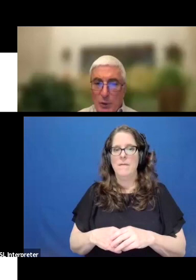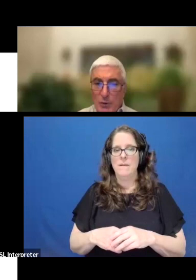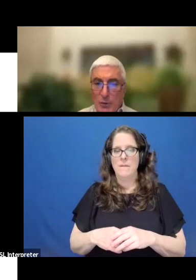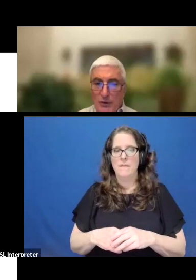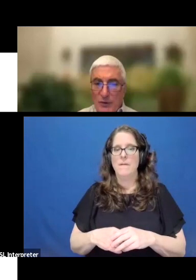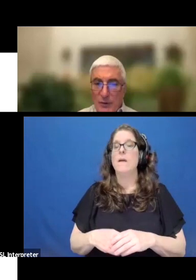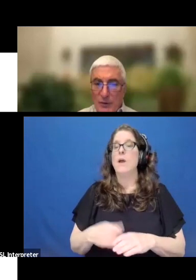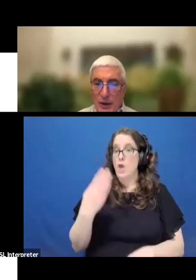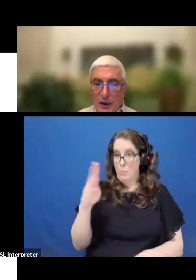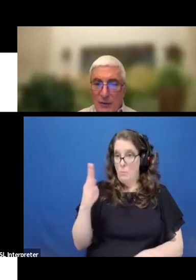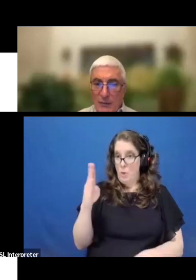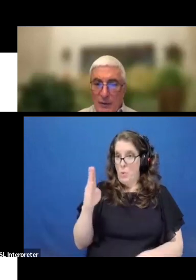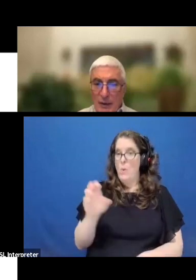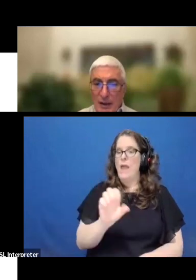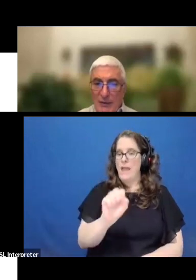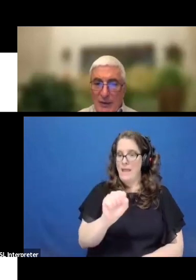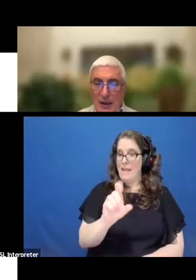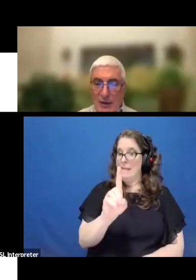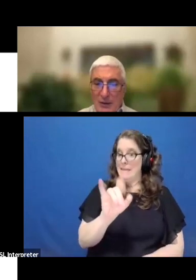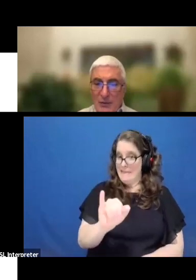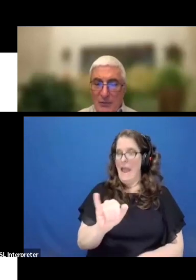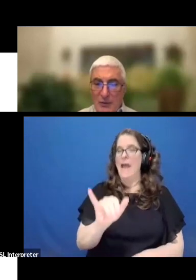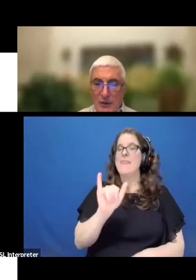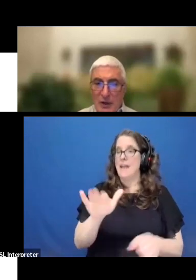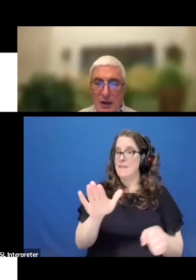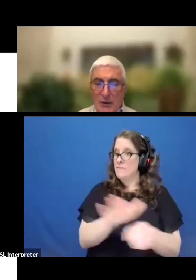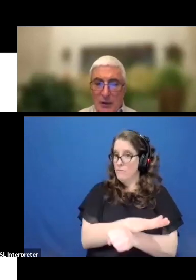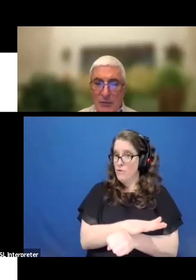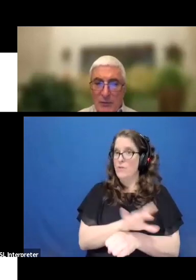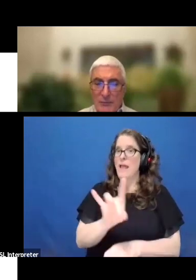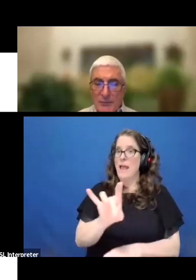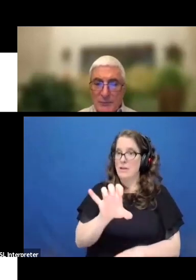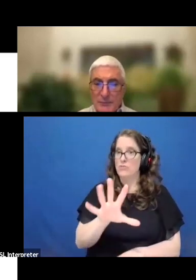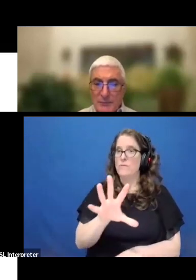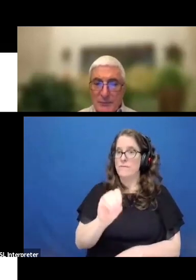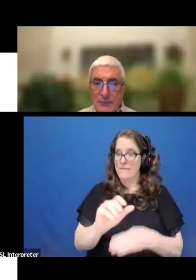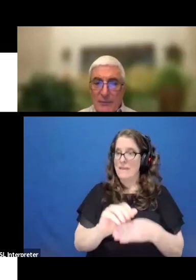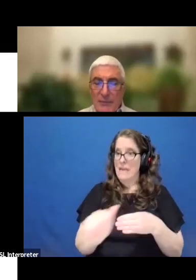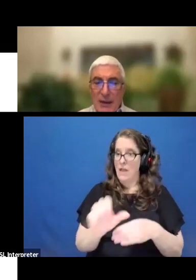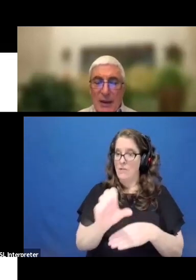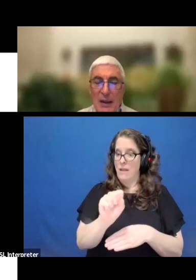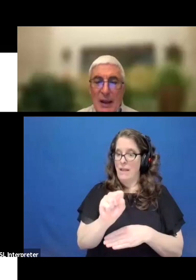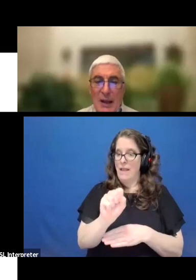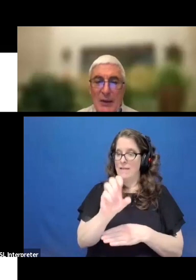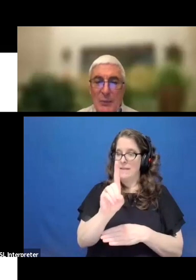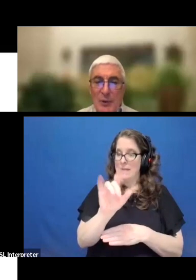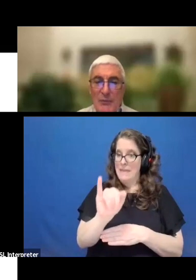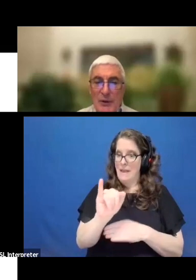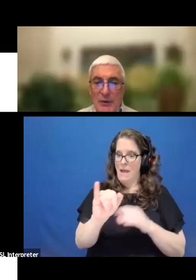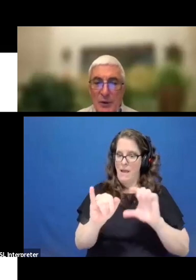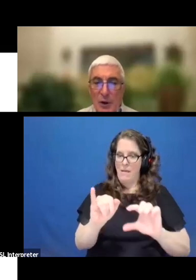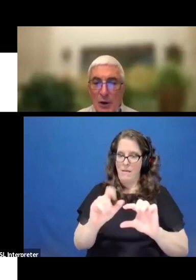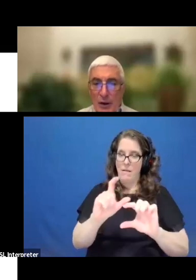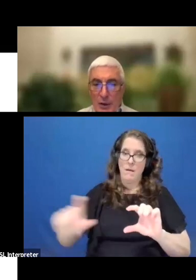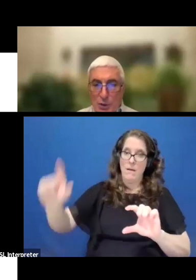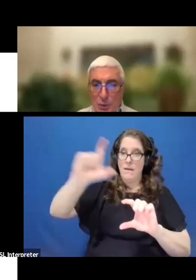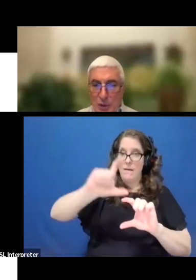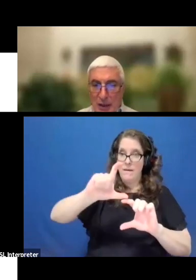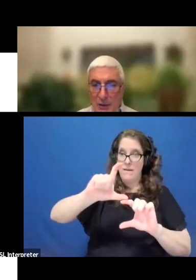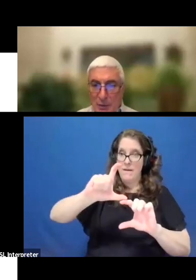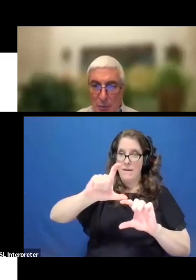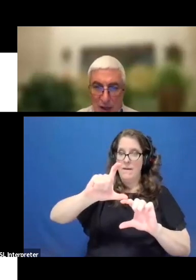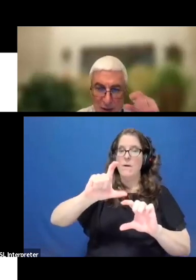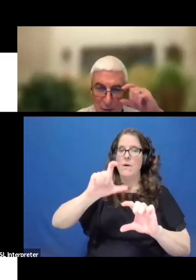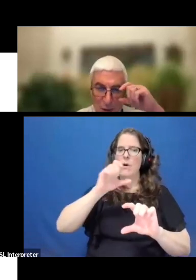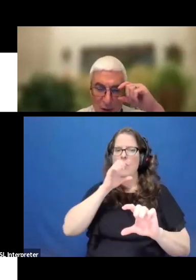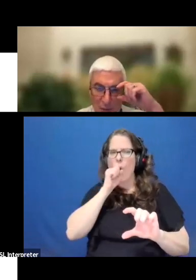see the blue is still there at the $850 level. And then above it is orange or